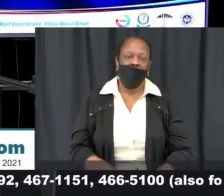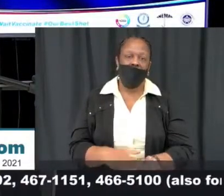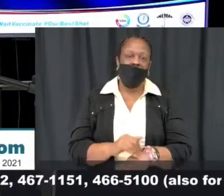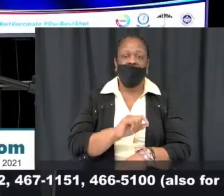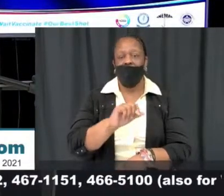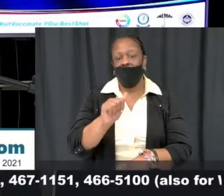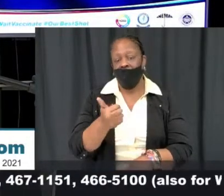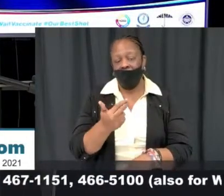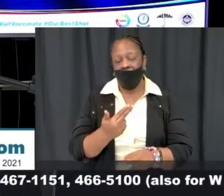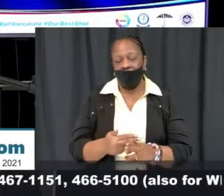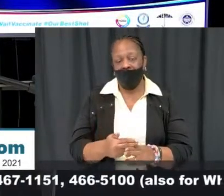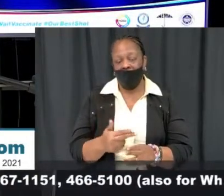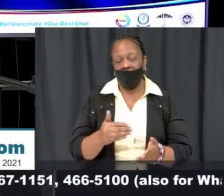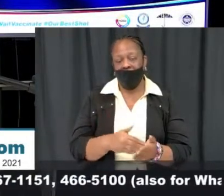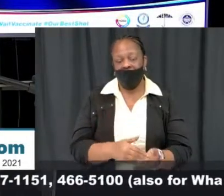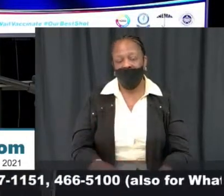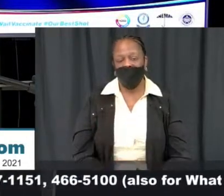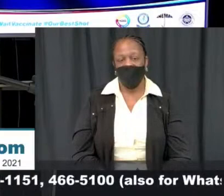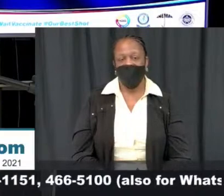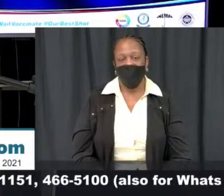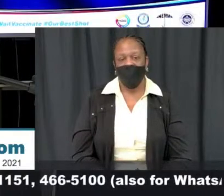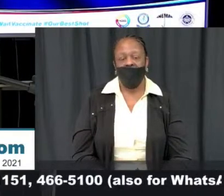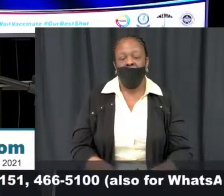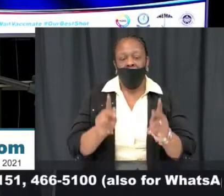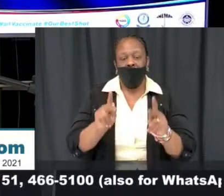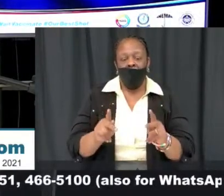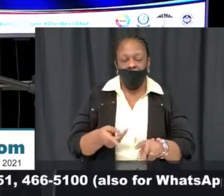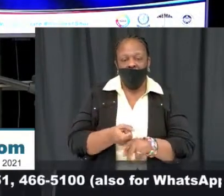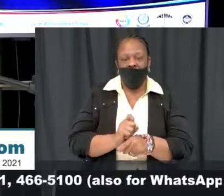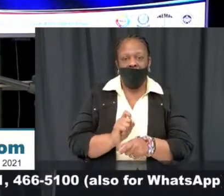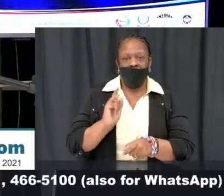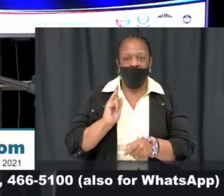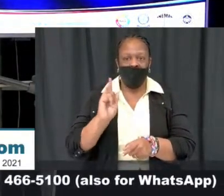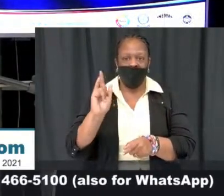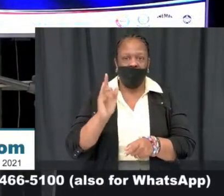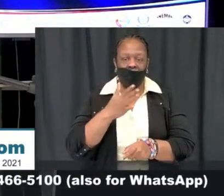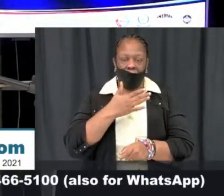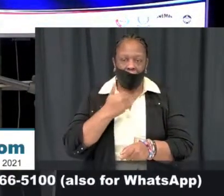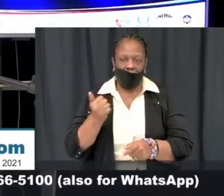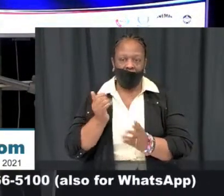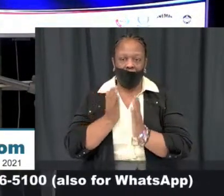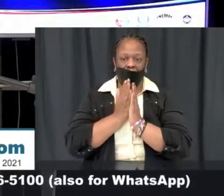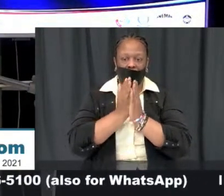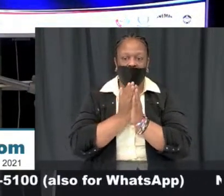the guidance as to our ports. I remember being in Spain in